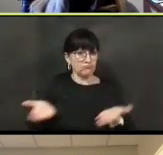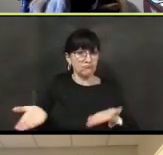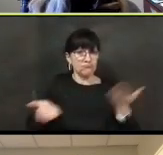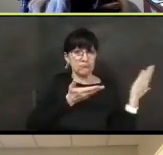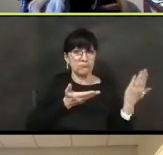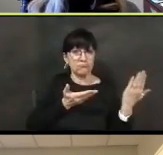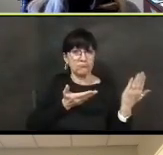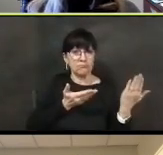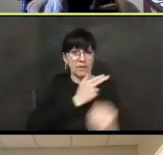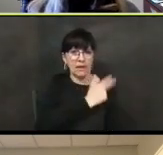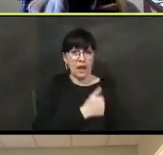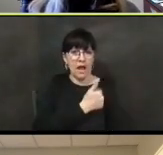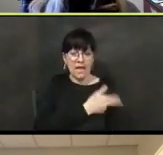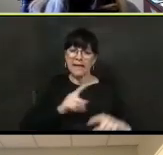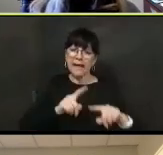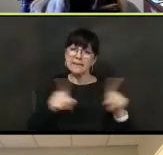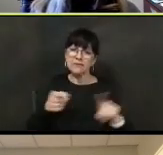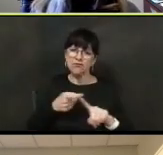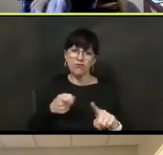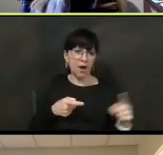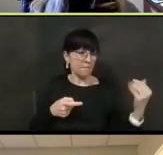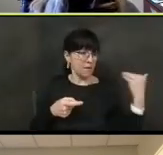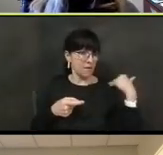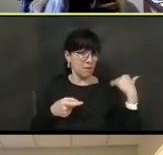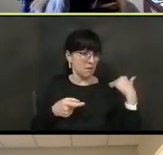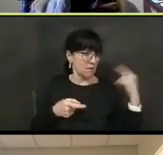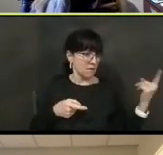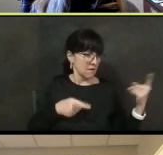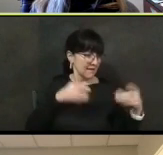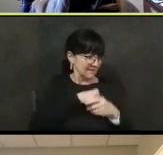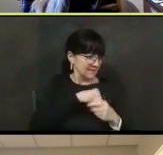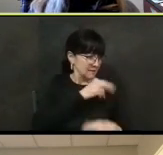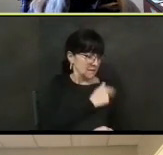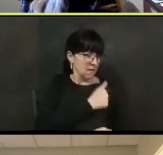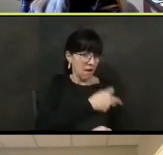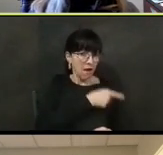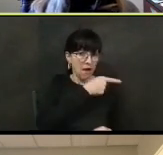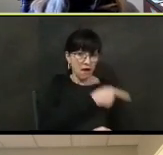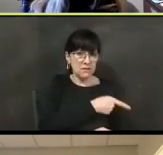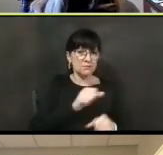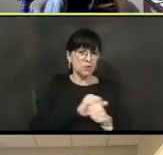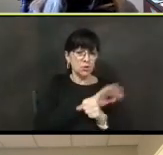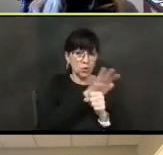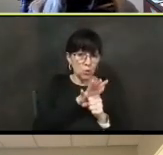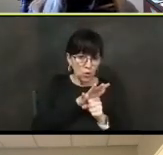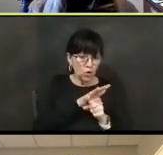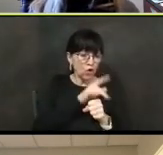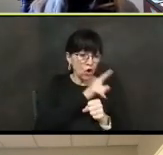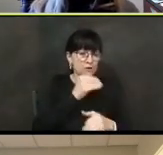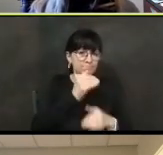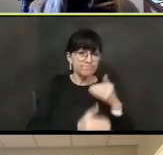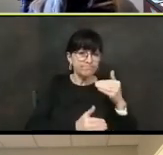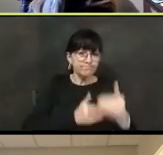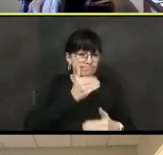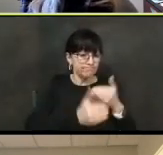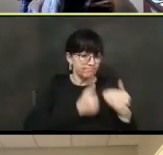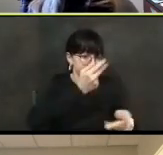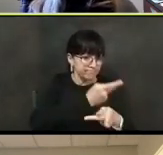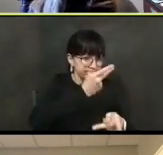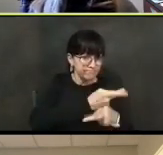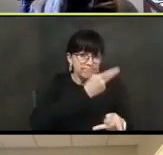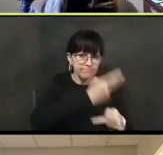with. But we think it is a good indicator to help us see, how many people are newly becoming sick enough to